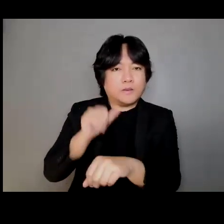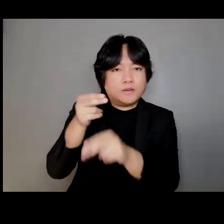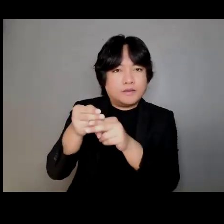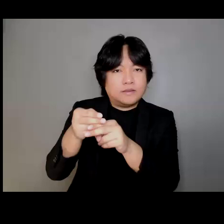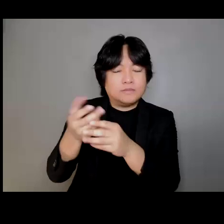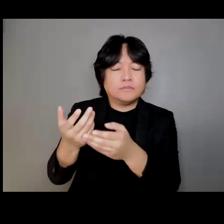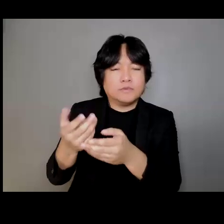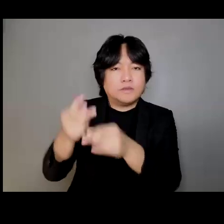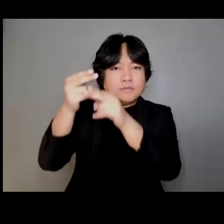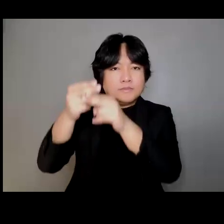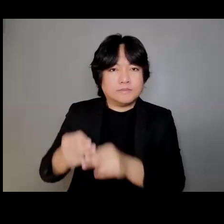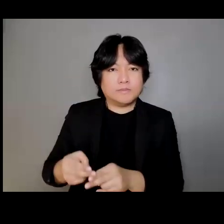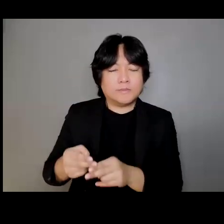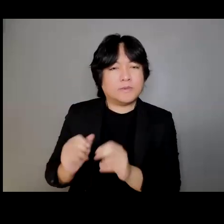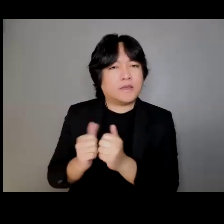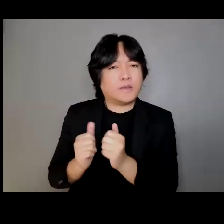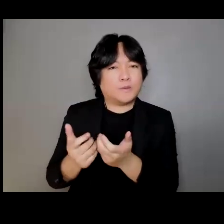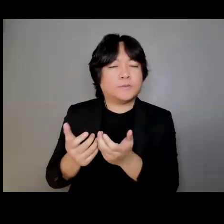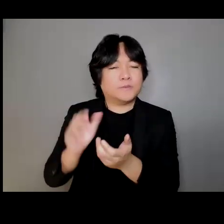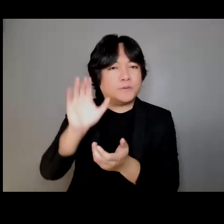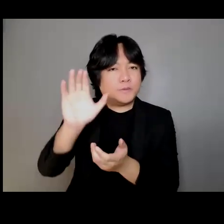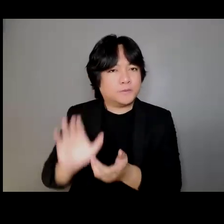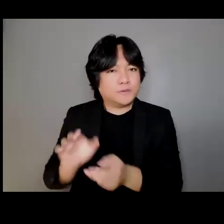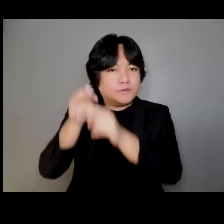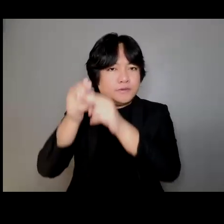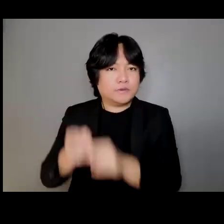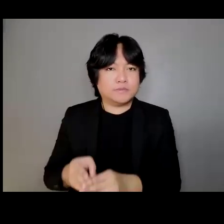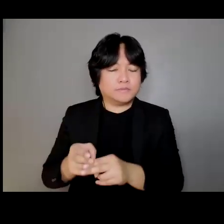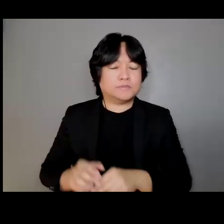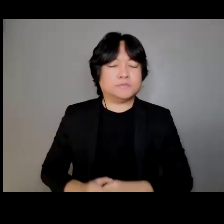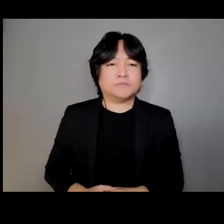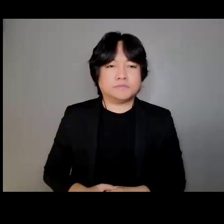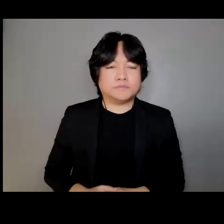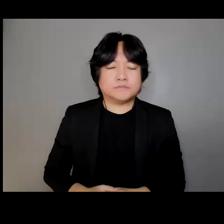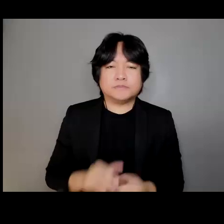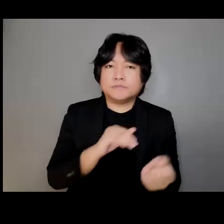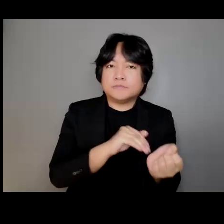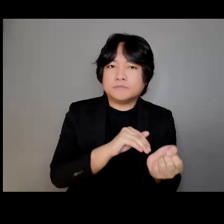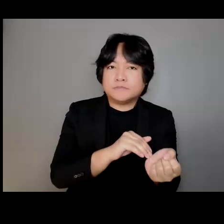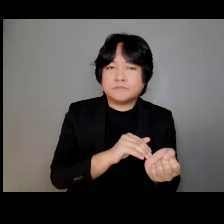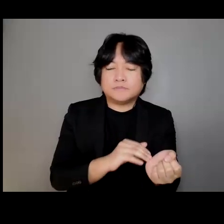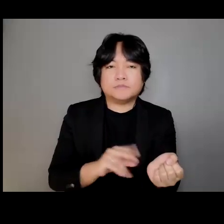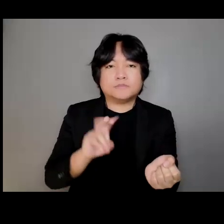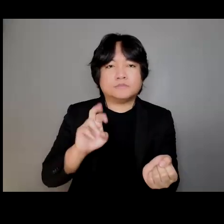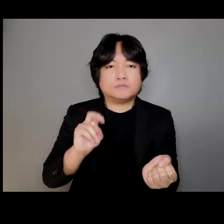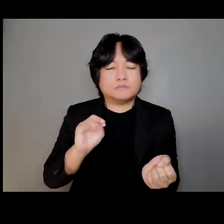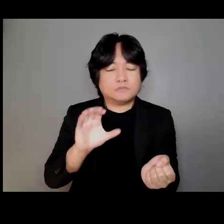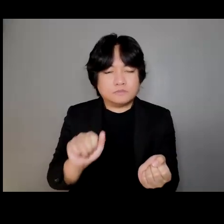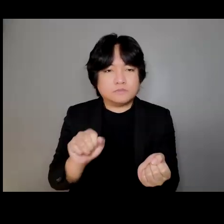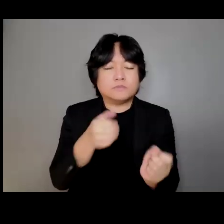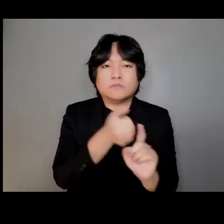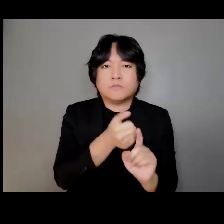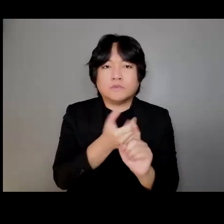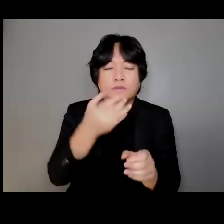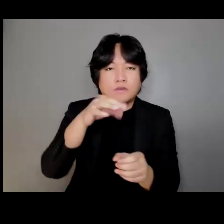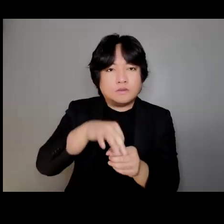order of how you are arranged on my Zoom screen, no? So Dr. Veronica Gregorio is a lecturer at the